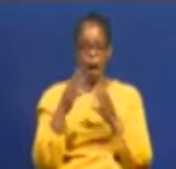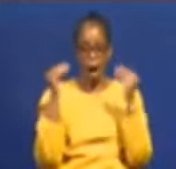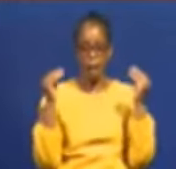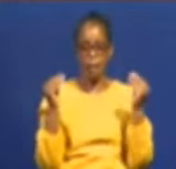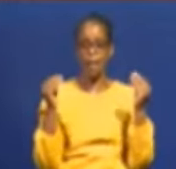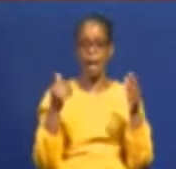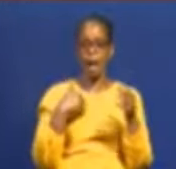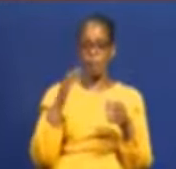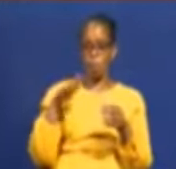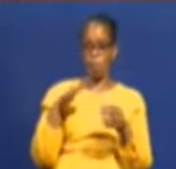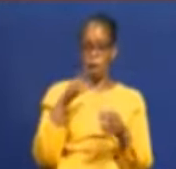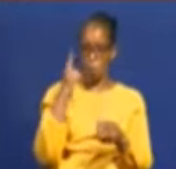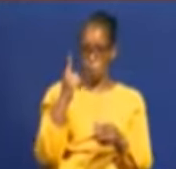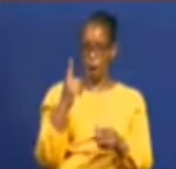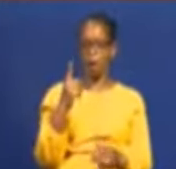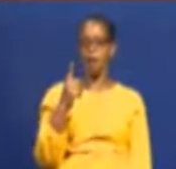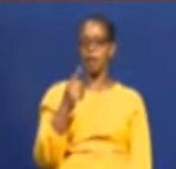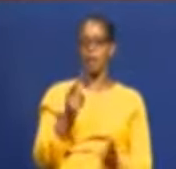of a lady called Maverick